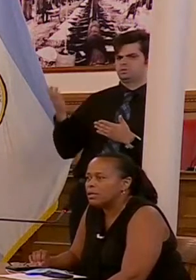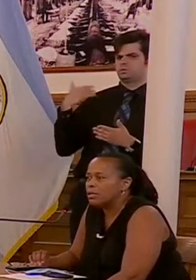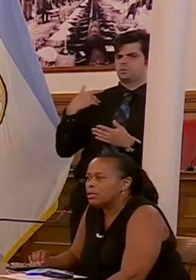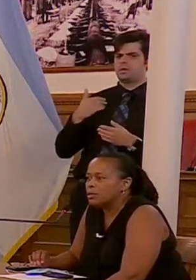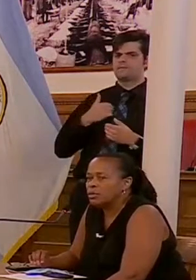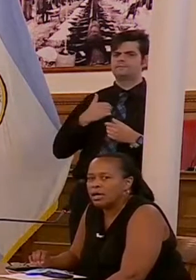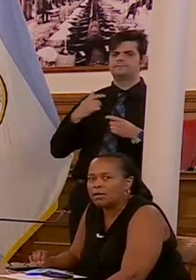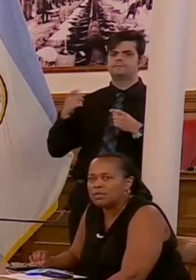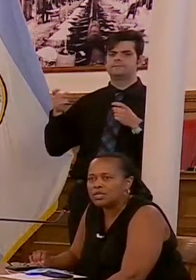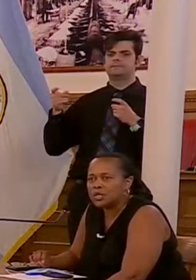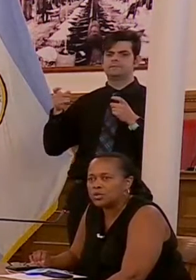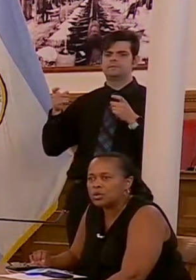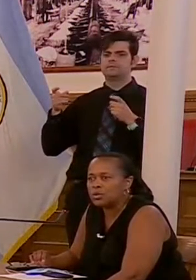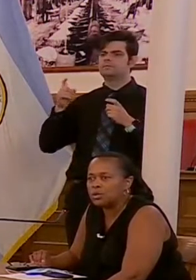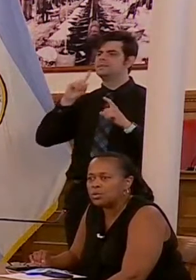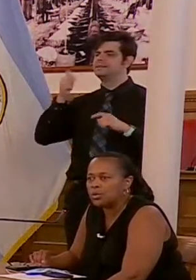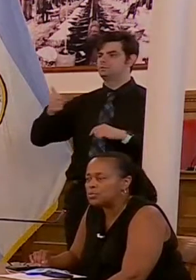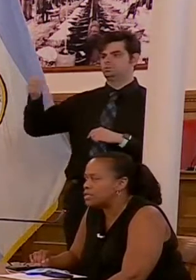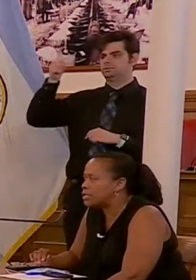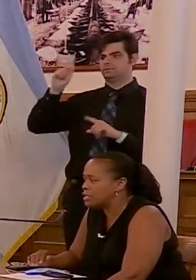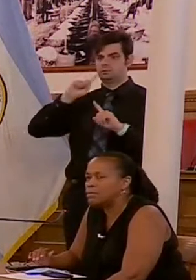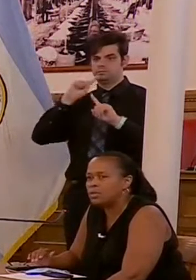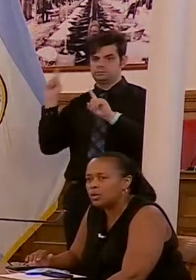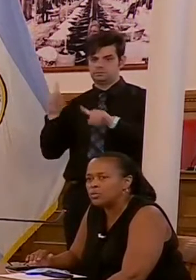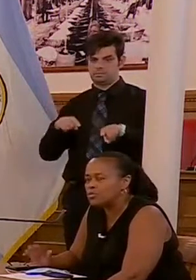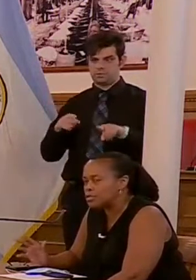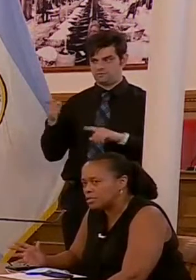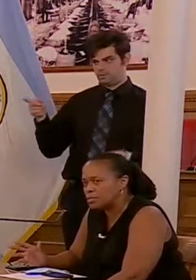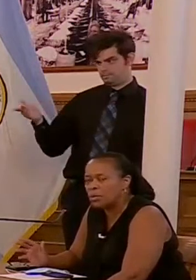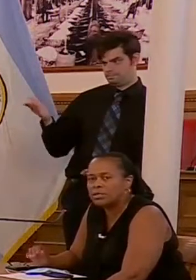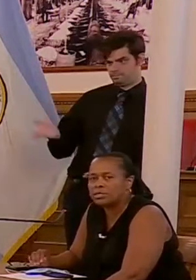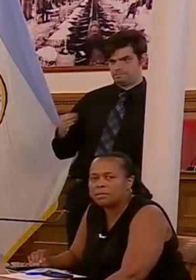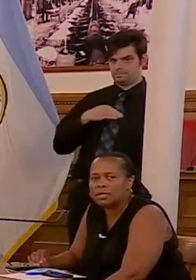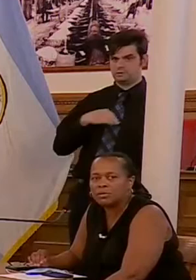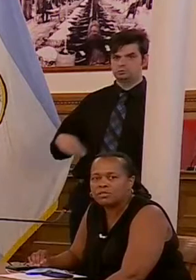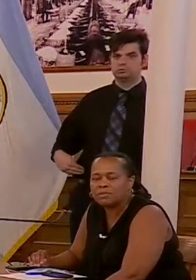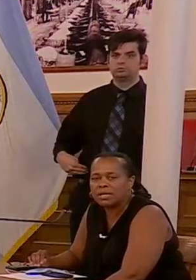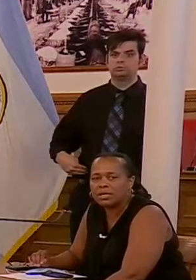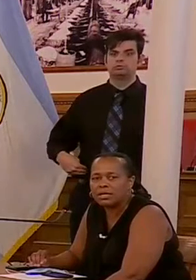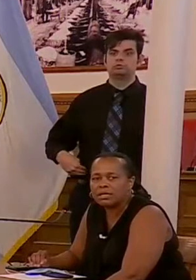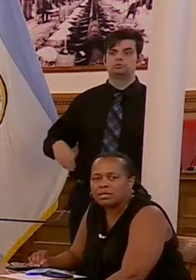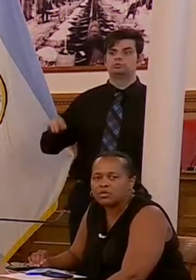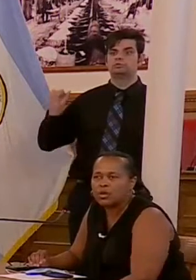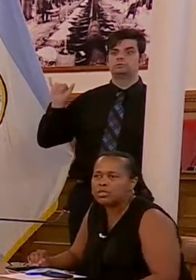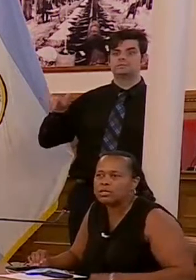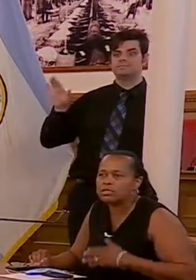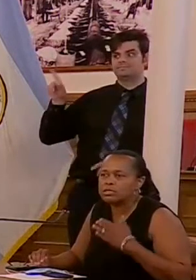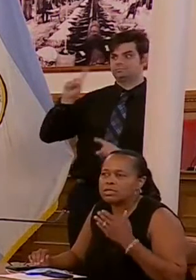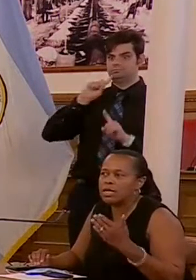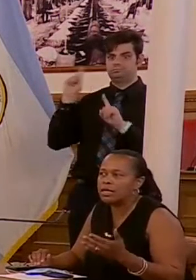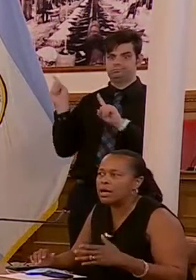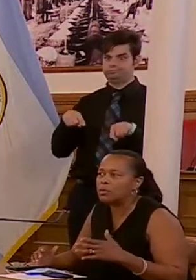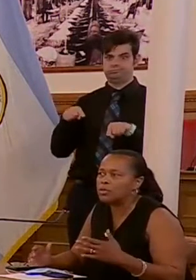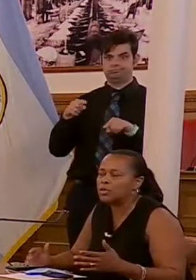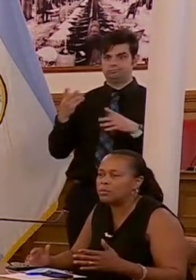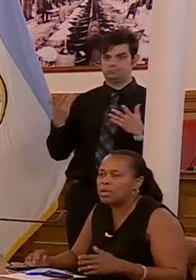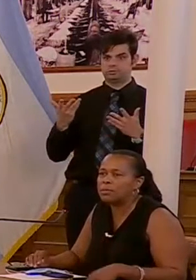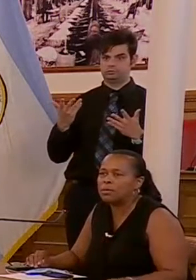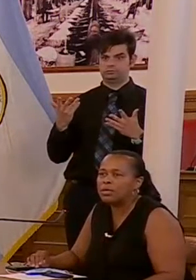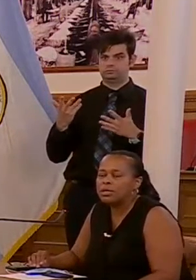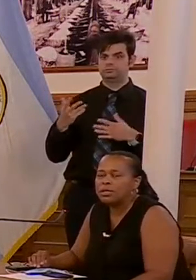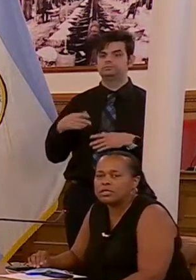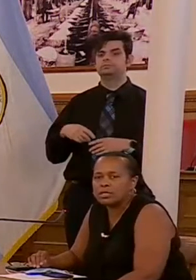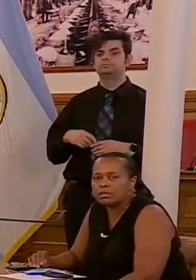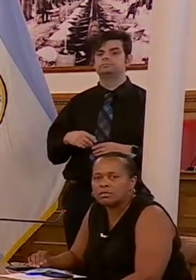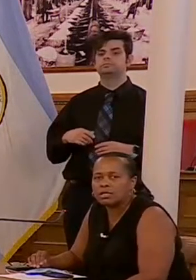mayor. We have an internal group to keep those to the point that the mayor is making. It's one thing to lay it out, put it on